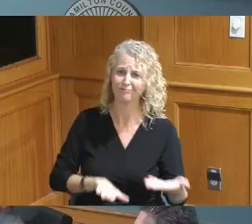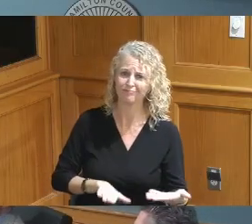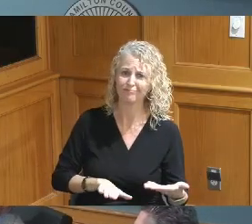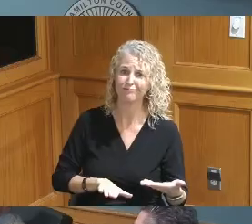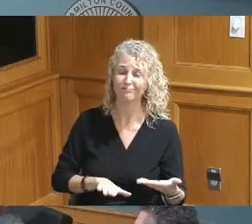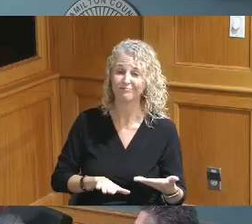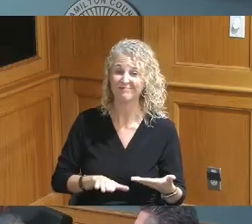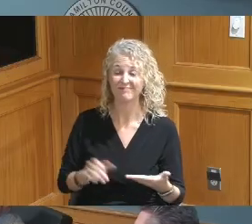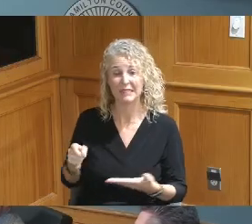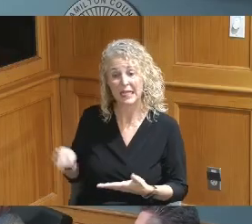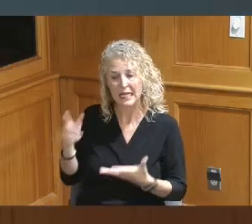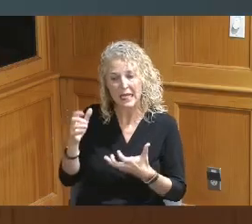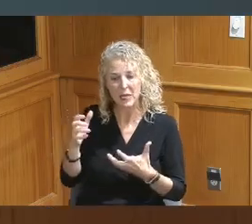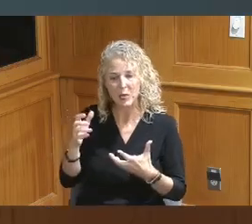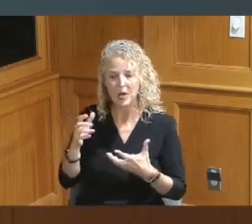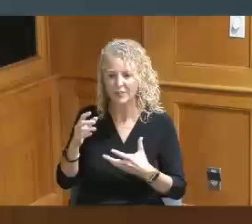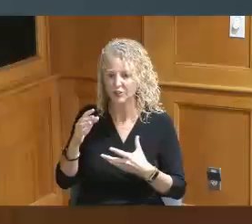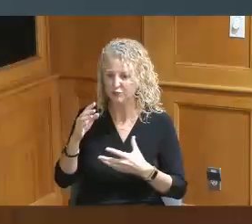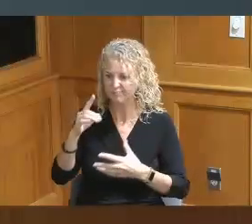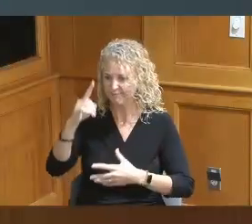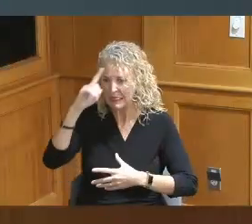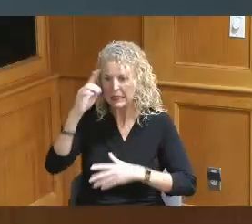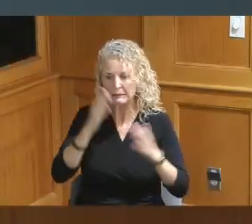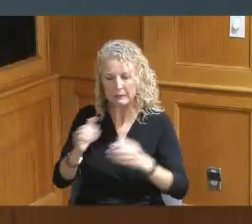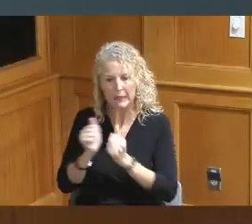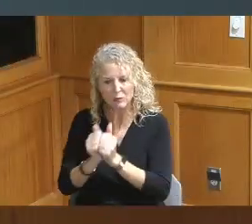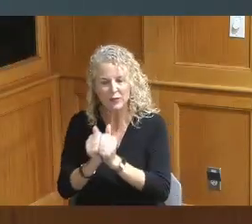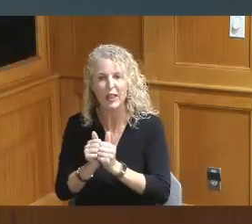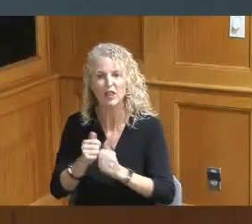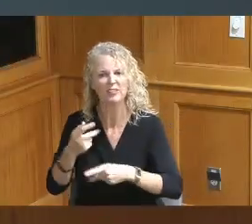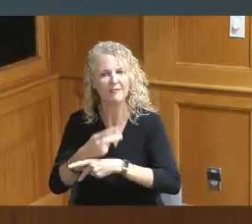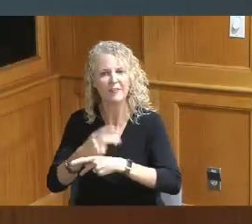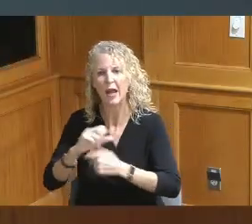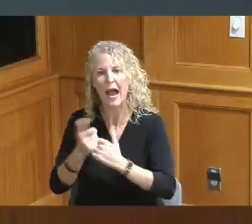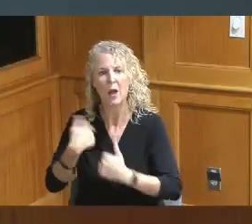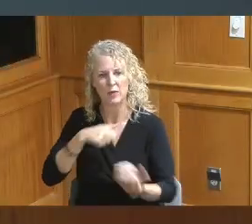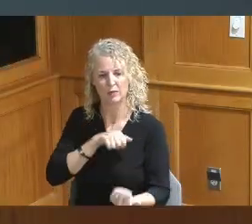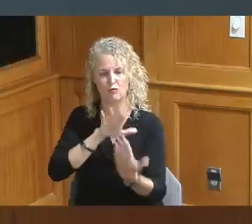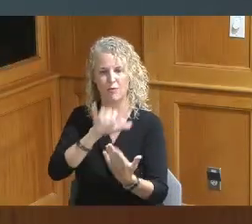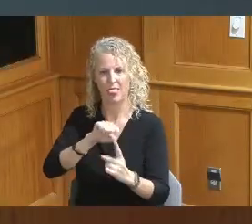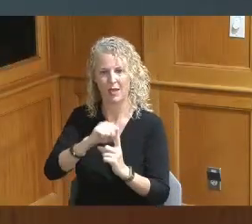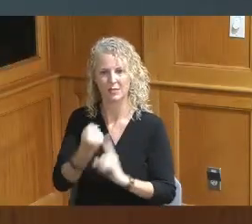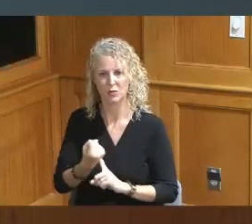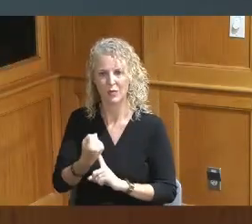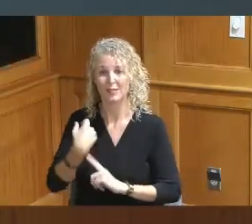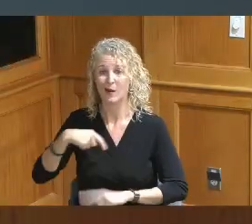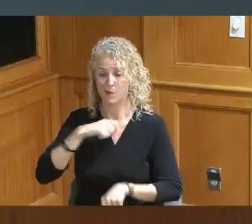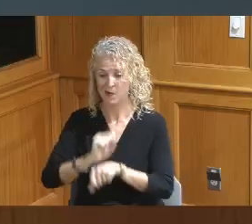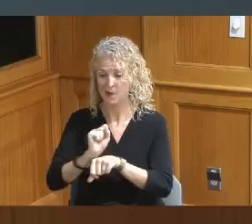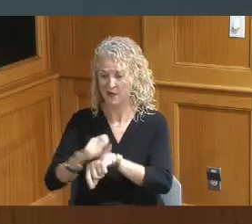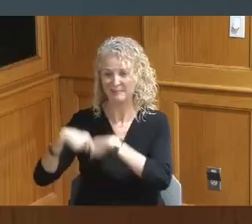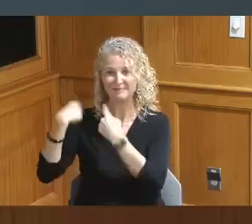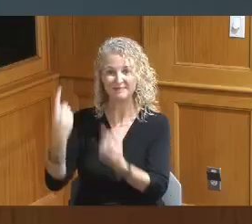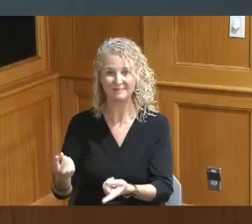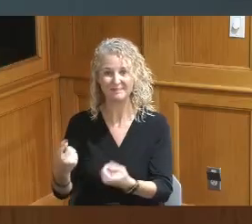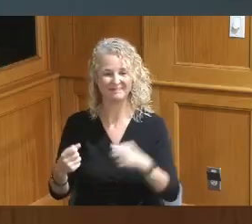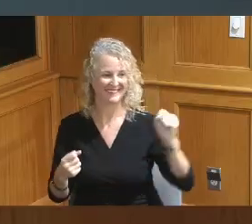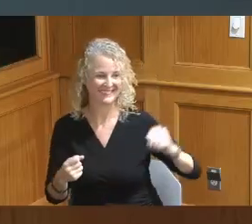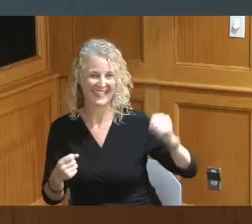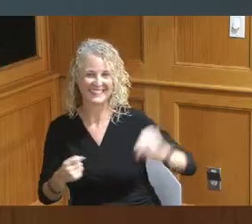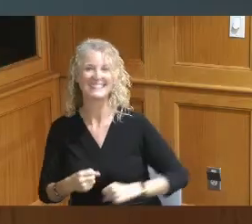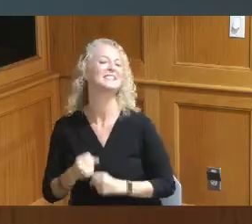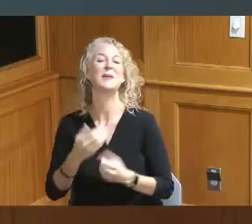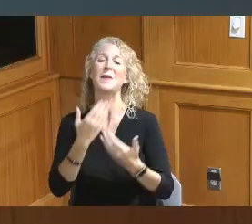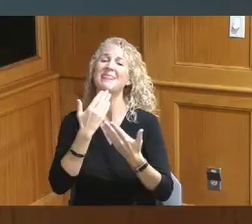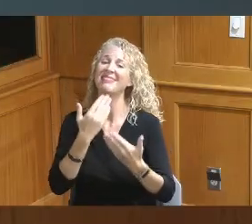wanted to collaborate and use partnerships throughout the county to try to address this issue. And we've been doing it ever since. Yes. And